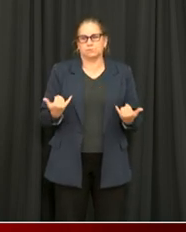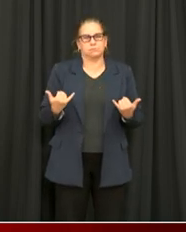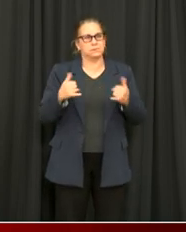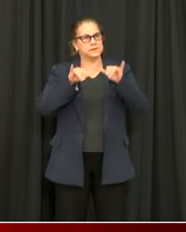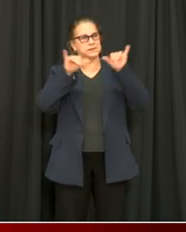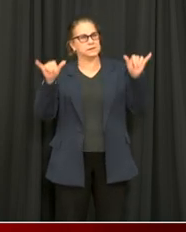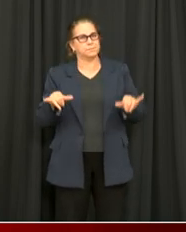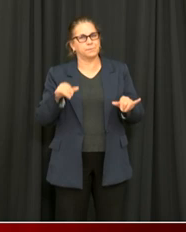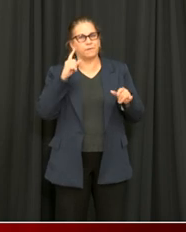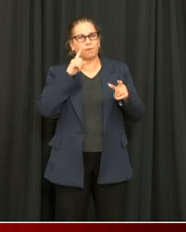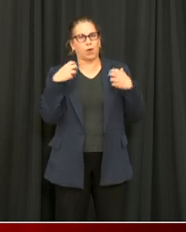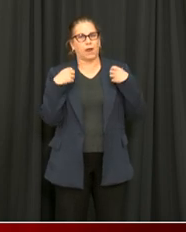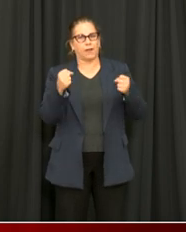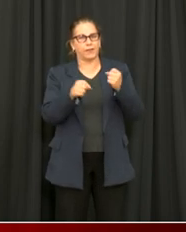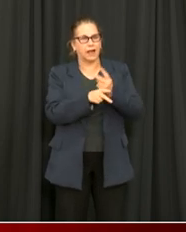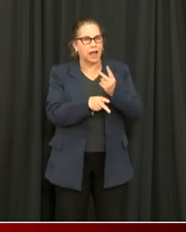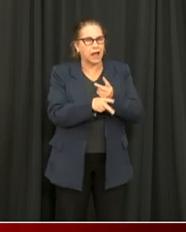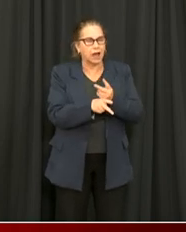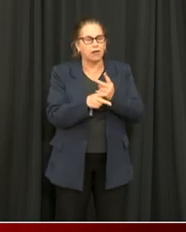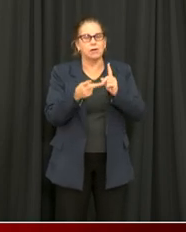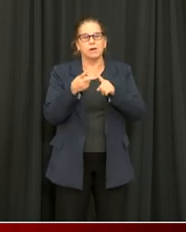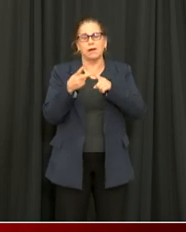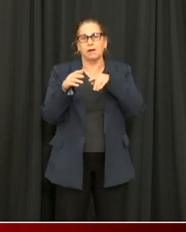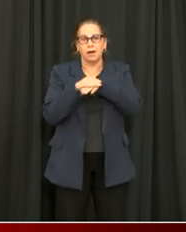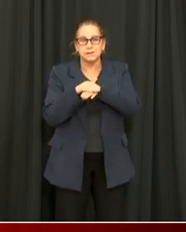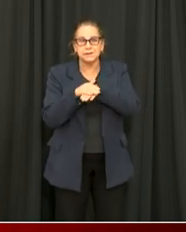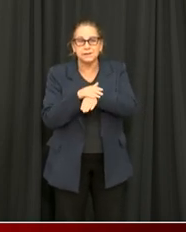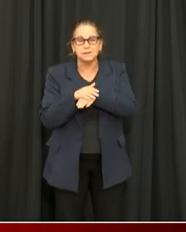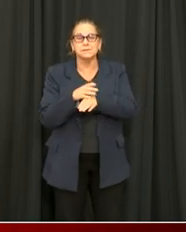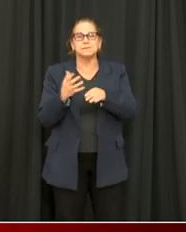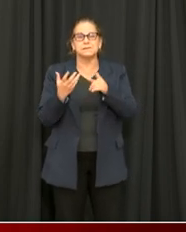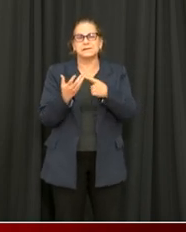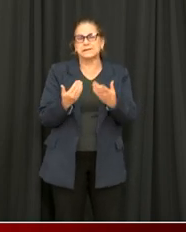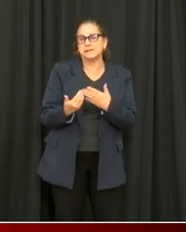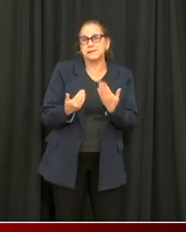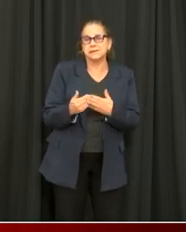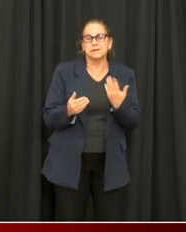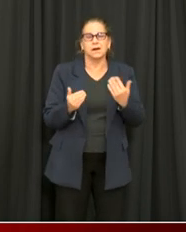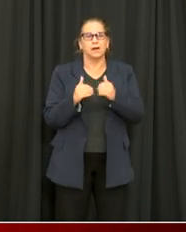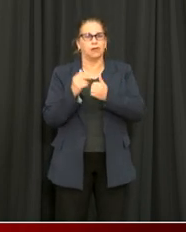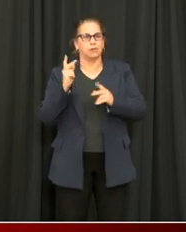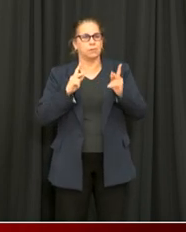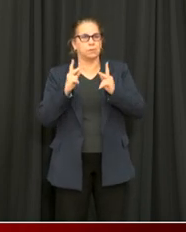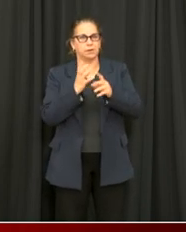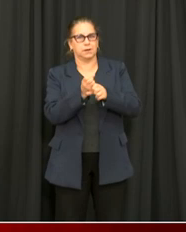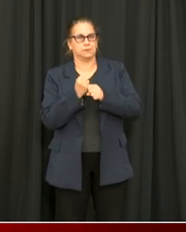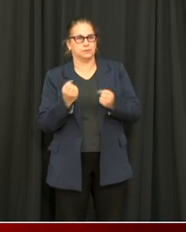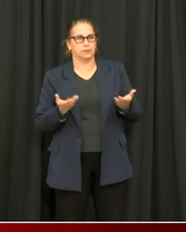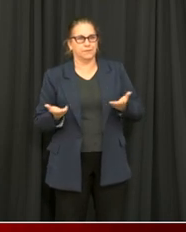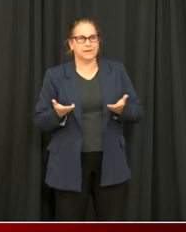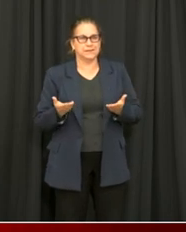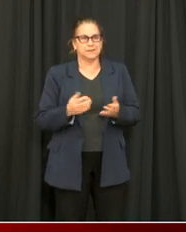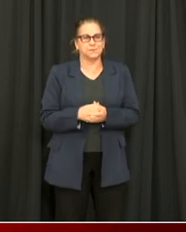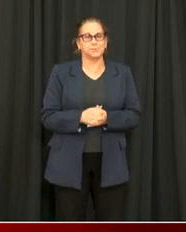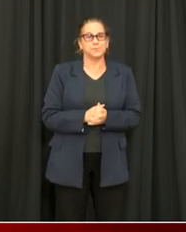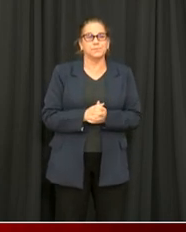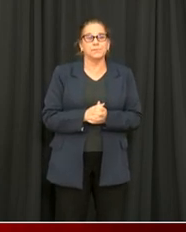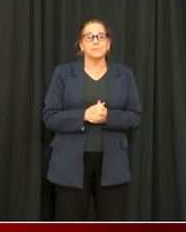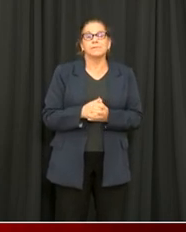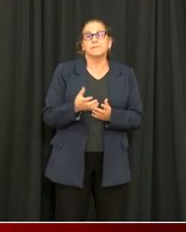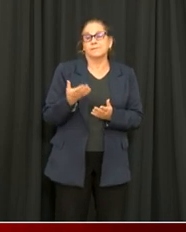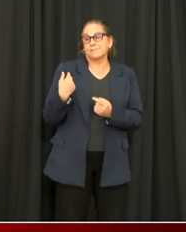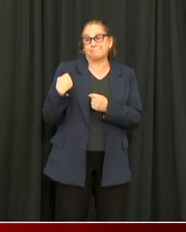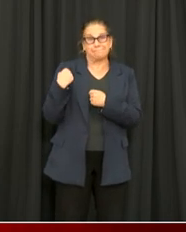more broadly distributed in our city. What we know from our experience with